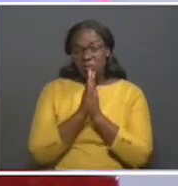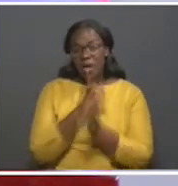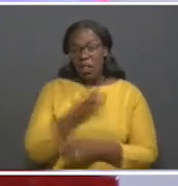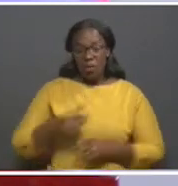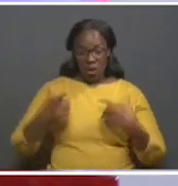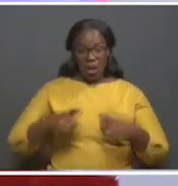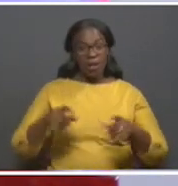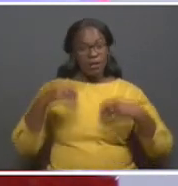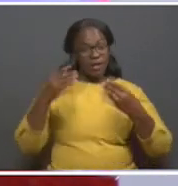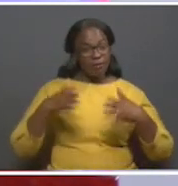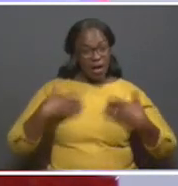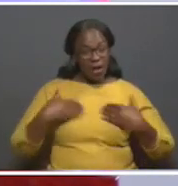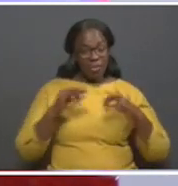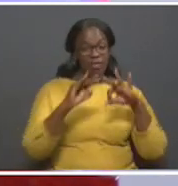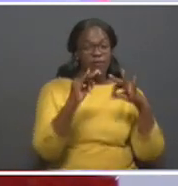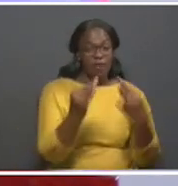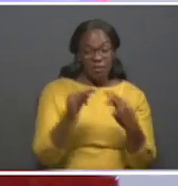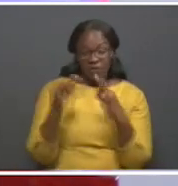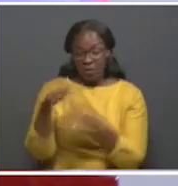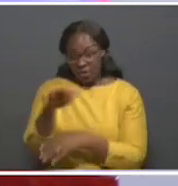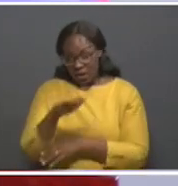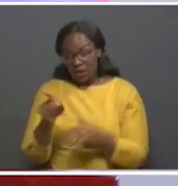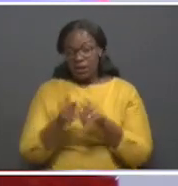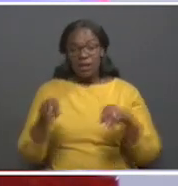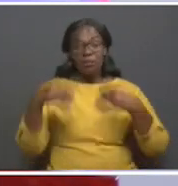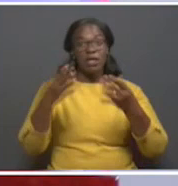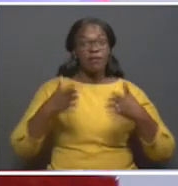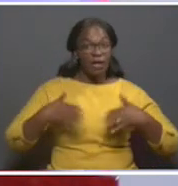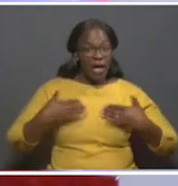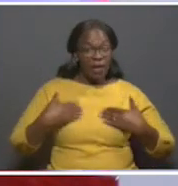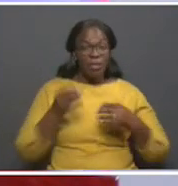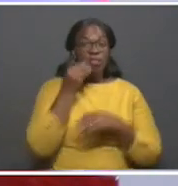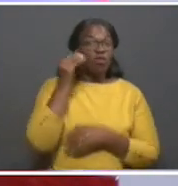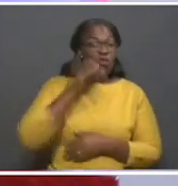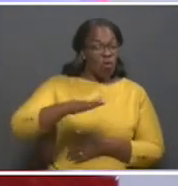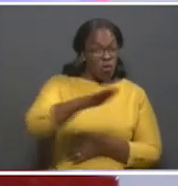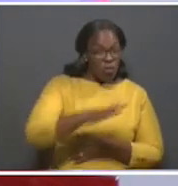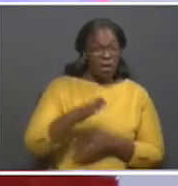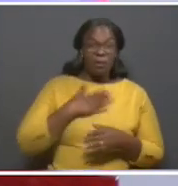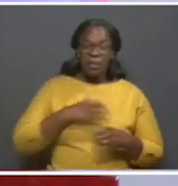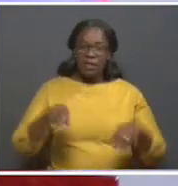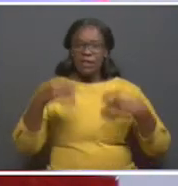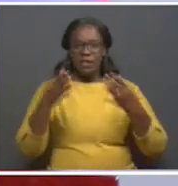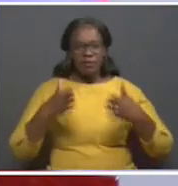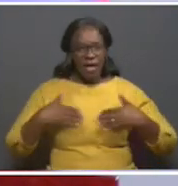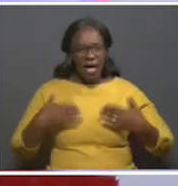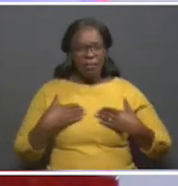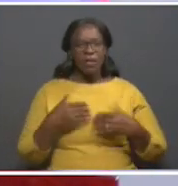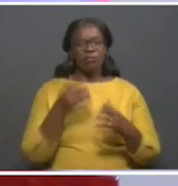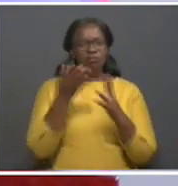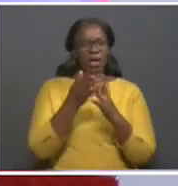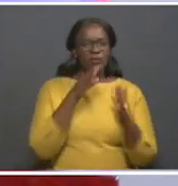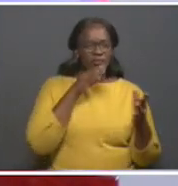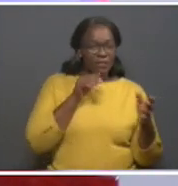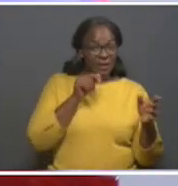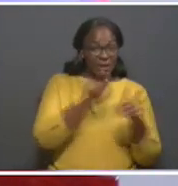be gladness in the families. Let there be gladness in the home units. Let there be gladness among siblings,